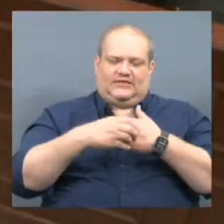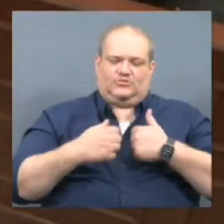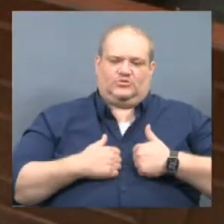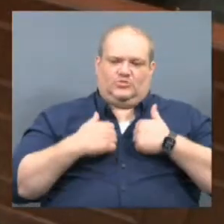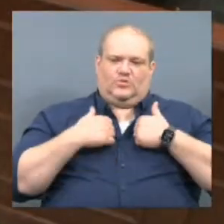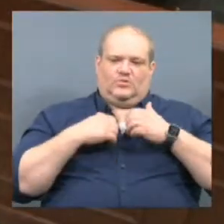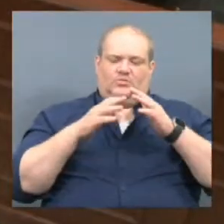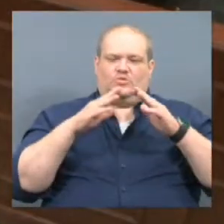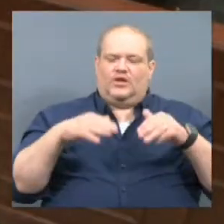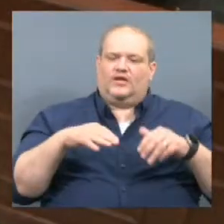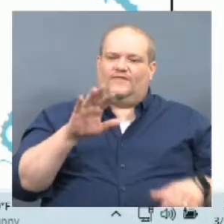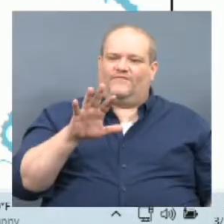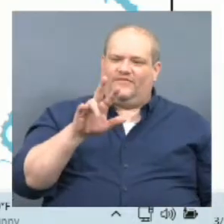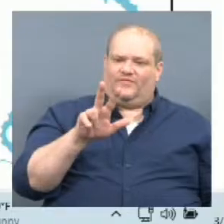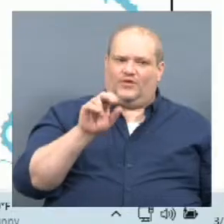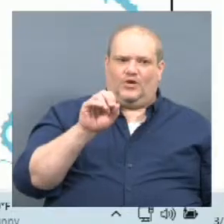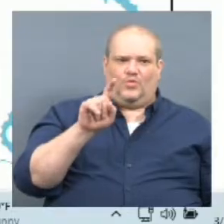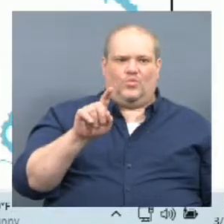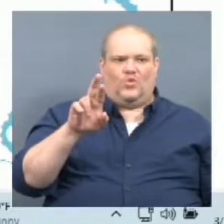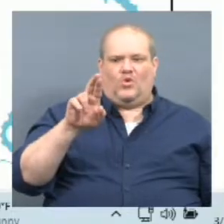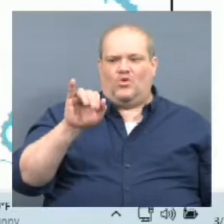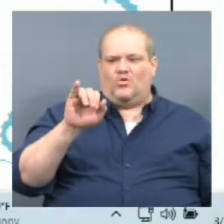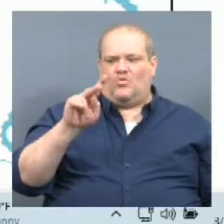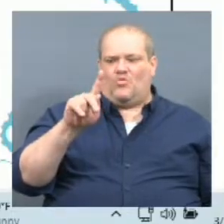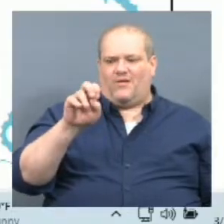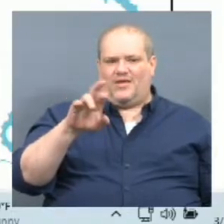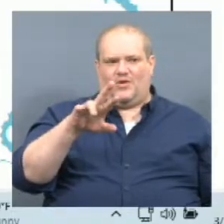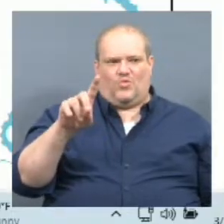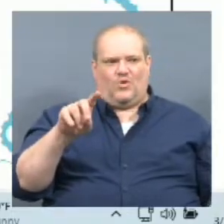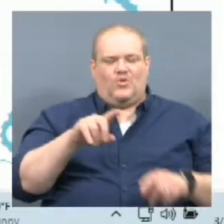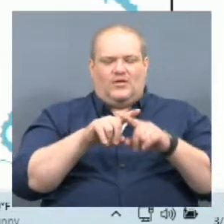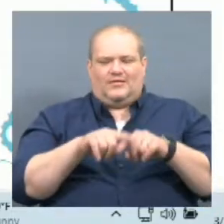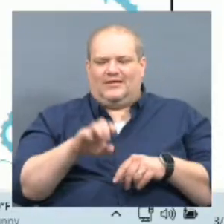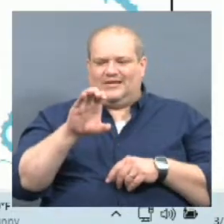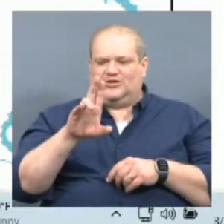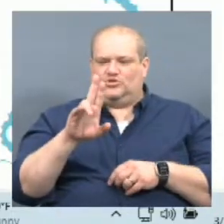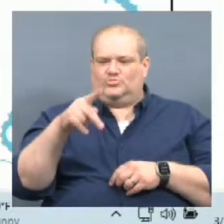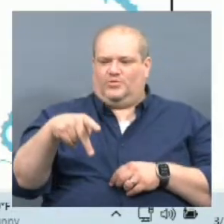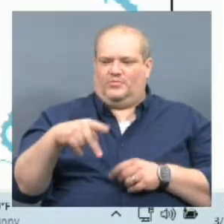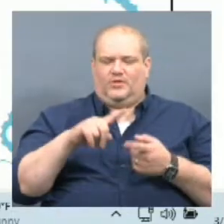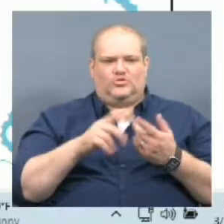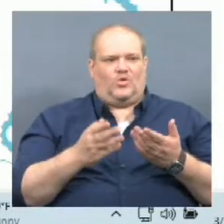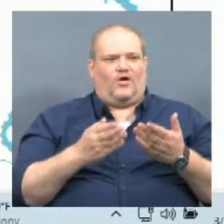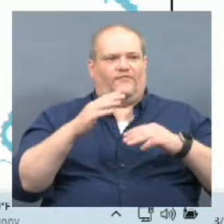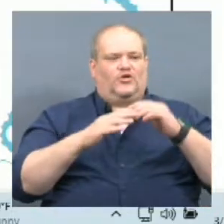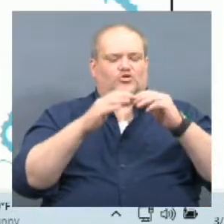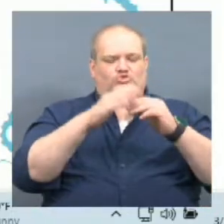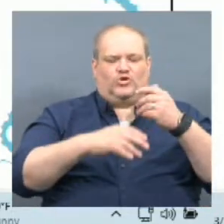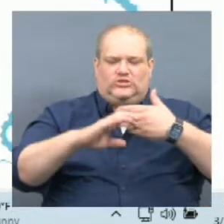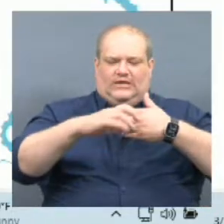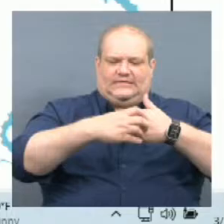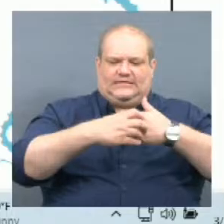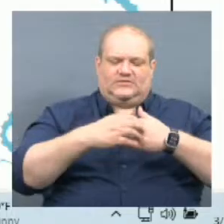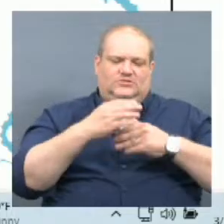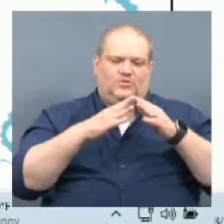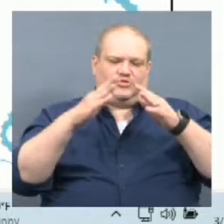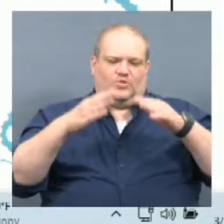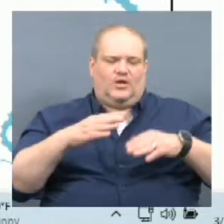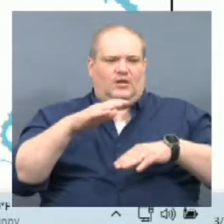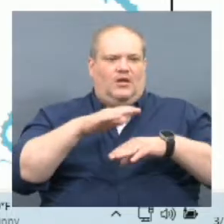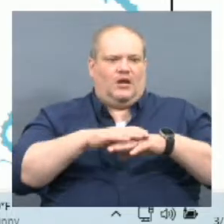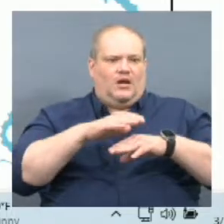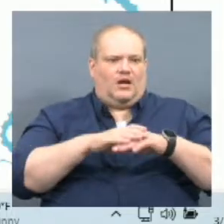at 5301 Rinky Road. The applicant is requesting a conditional use permit to allow for the construction of an accessory dwelling on